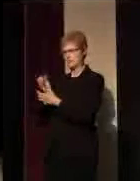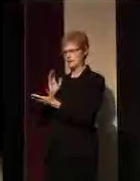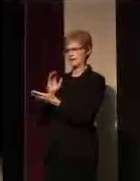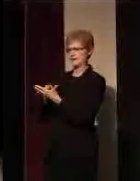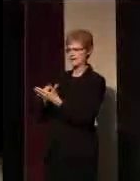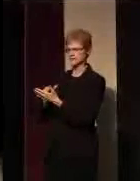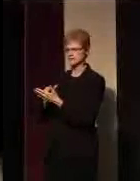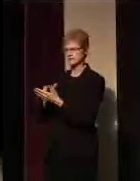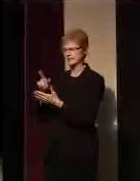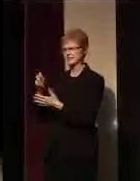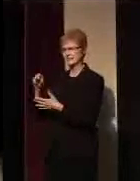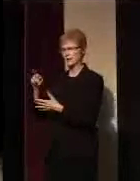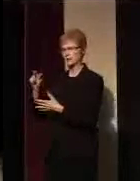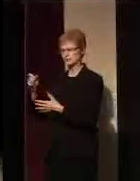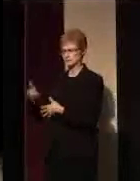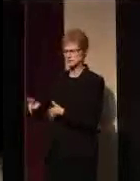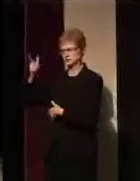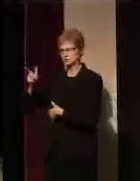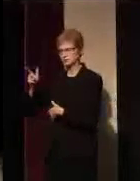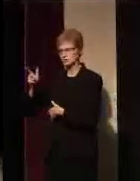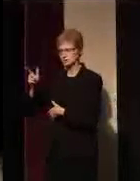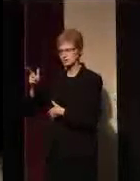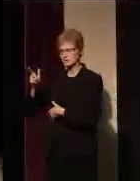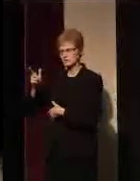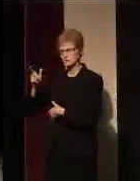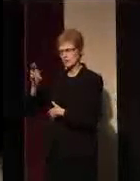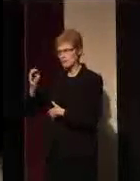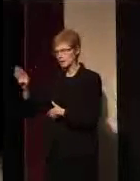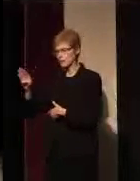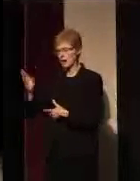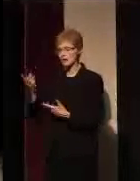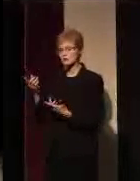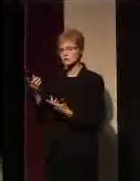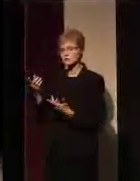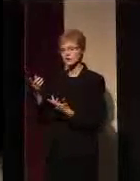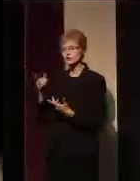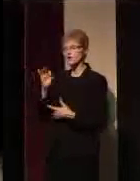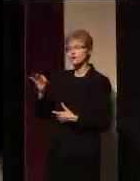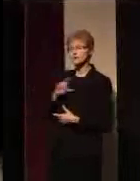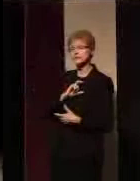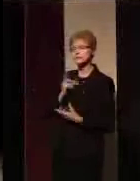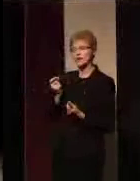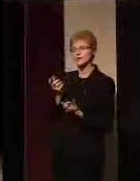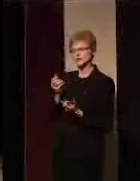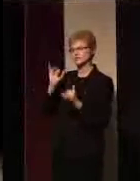by Darren Wilson. And in response, the Ferguson PD comes back with excessive force.